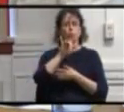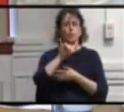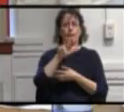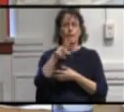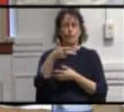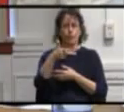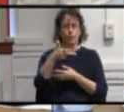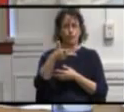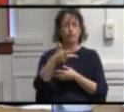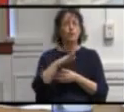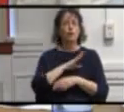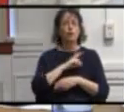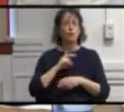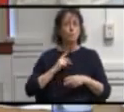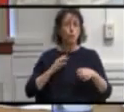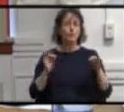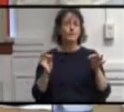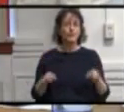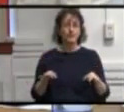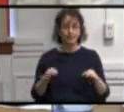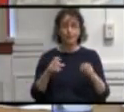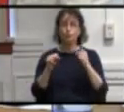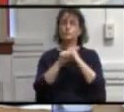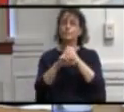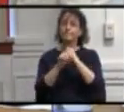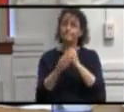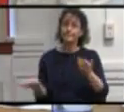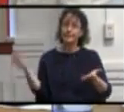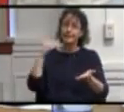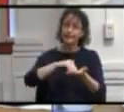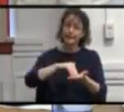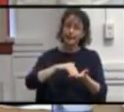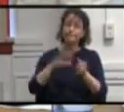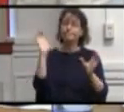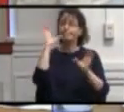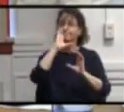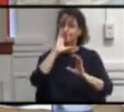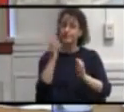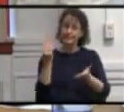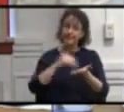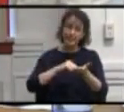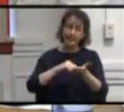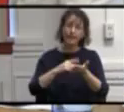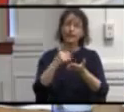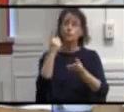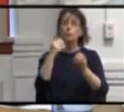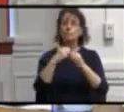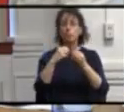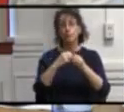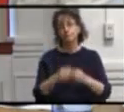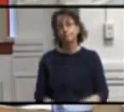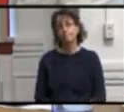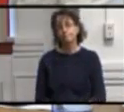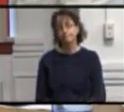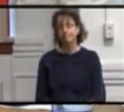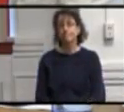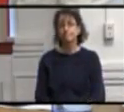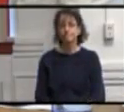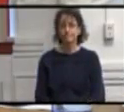board has made the decision to reopen the town manager search one more time. And